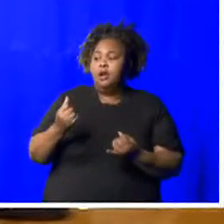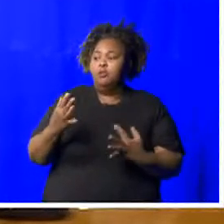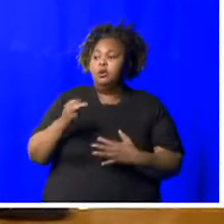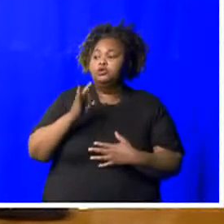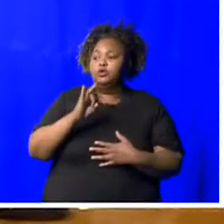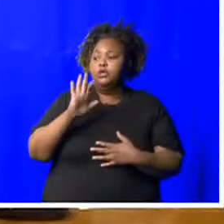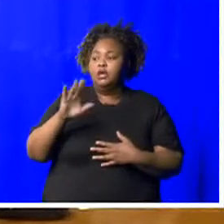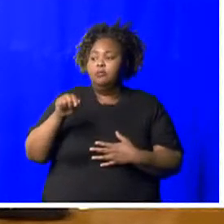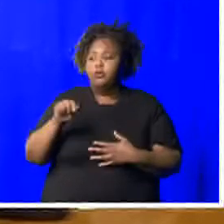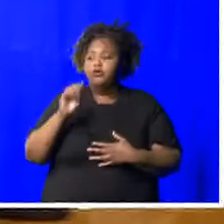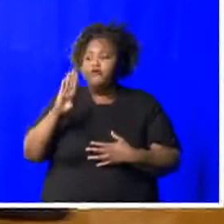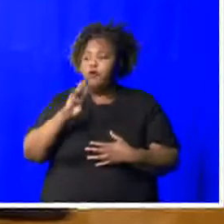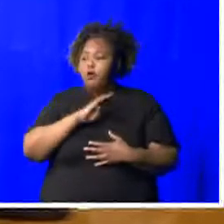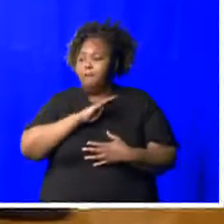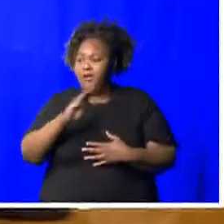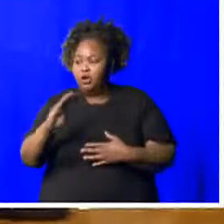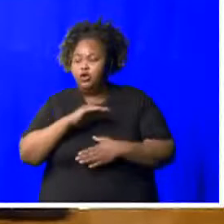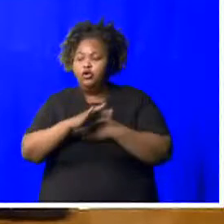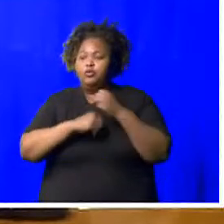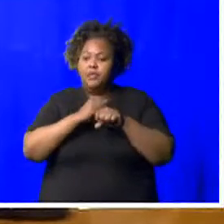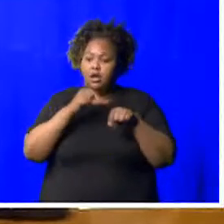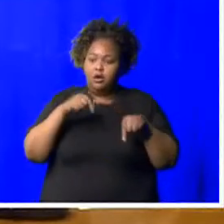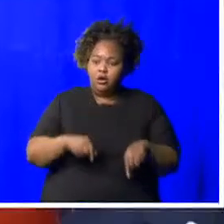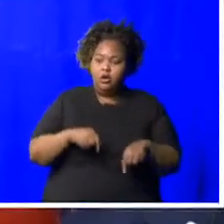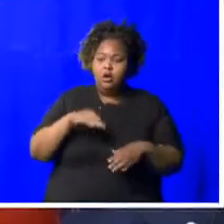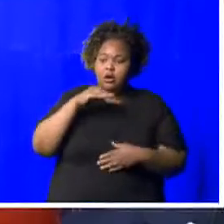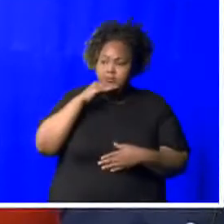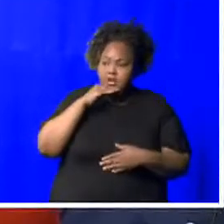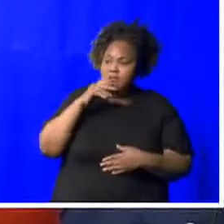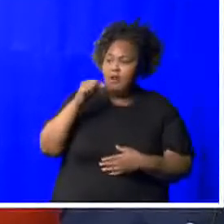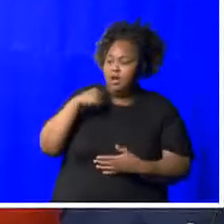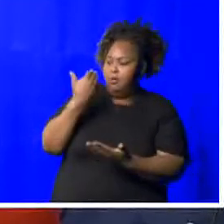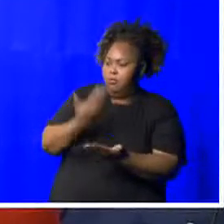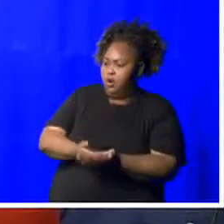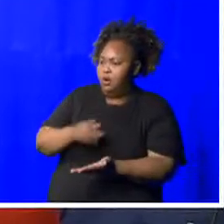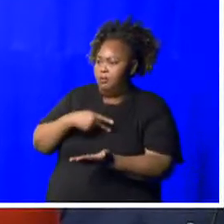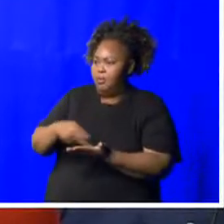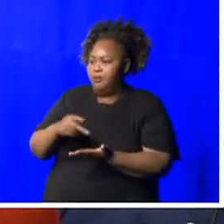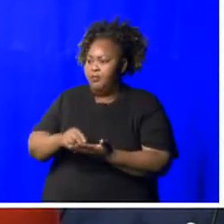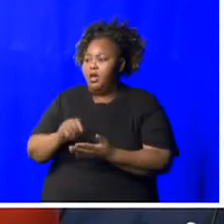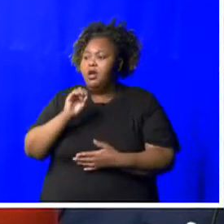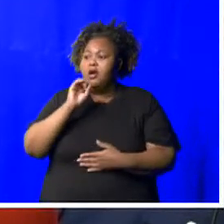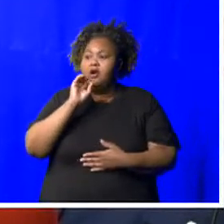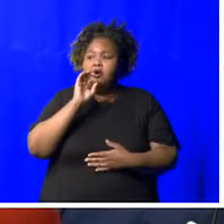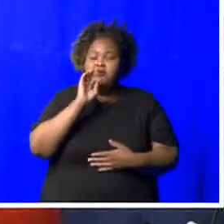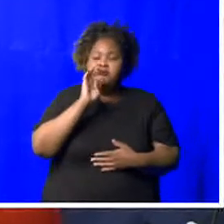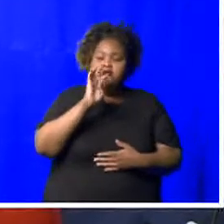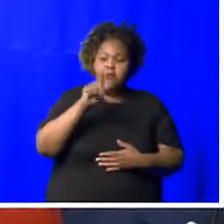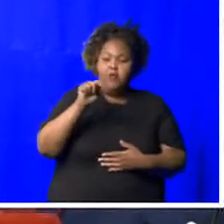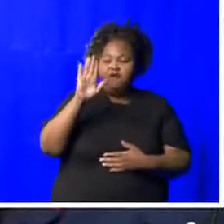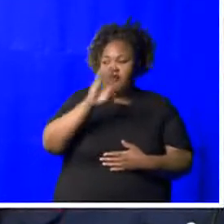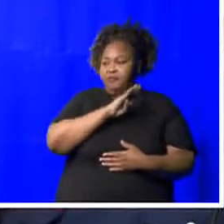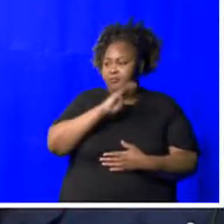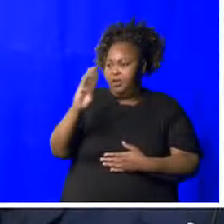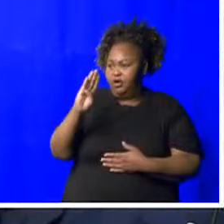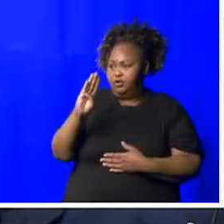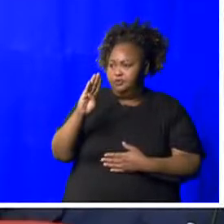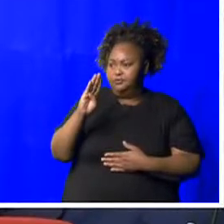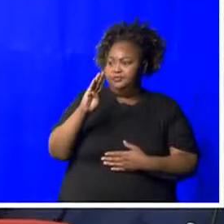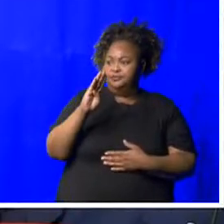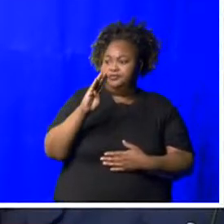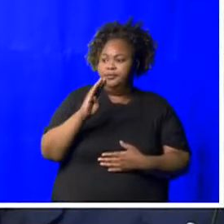emalangeni. This includes public debt payments of 4.5 billion emalangeni. The appropriated